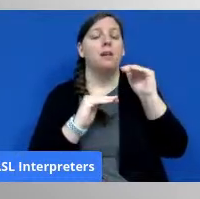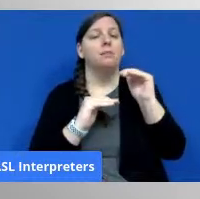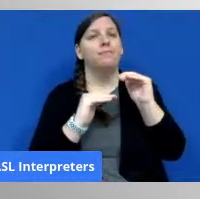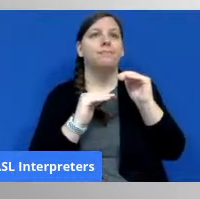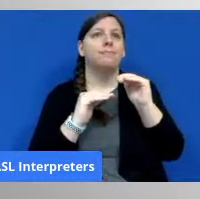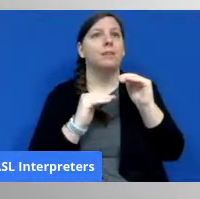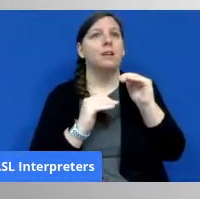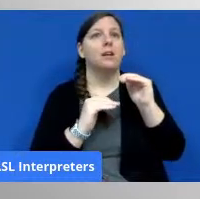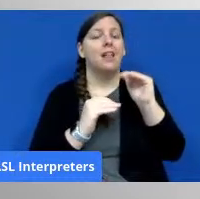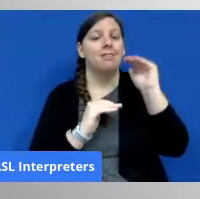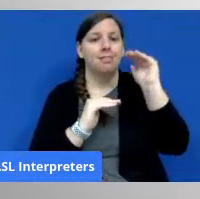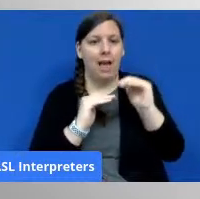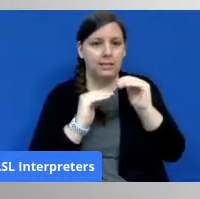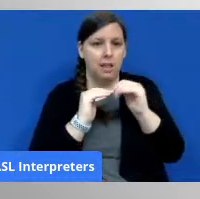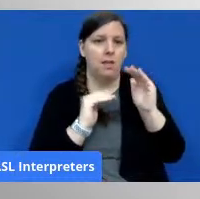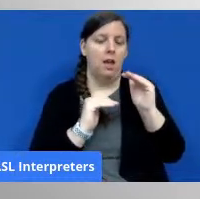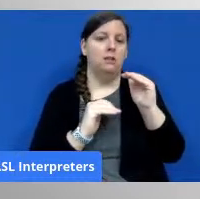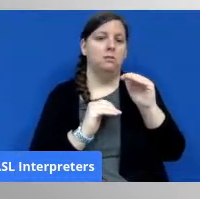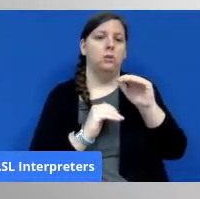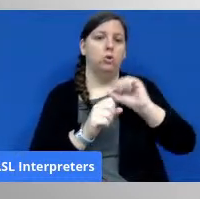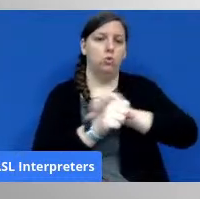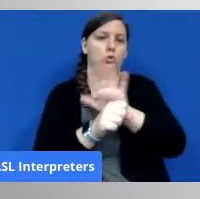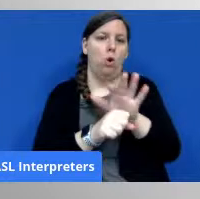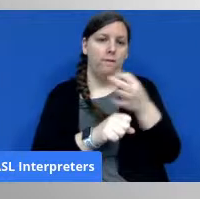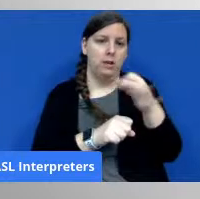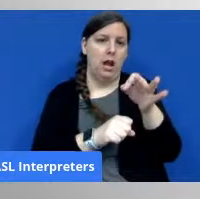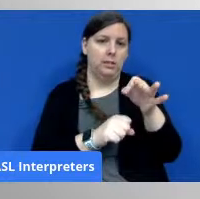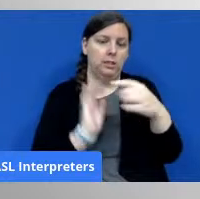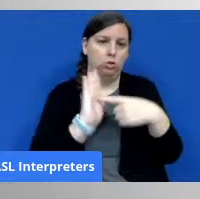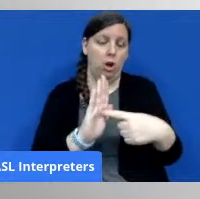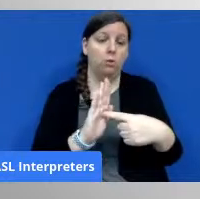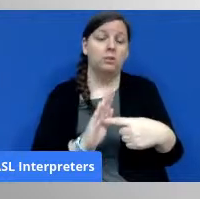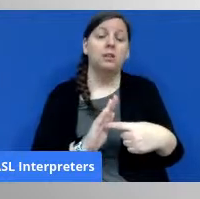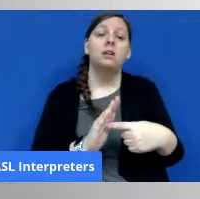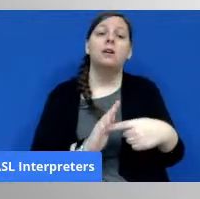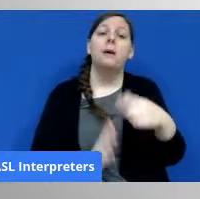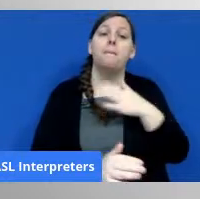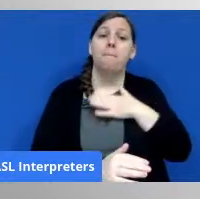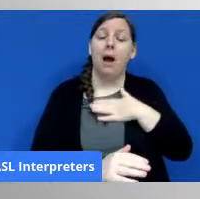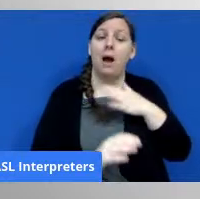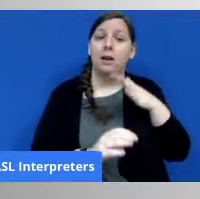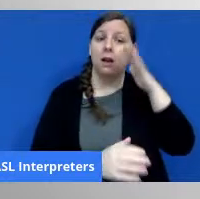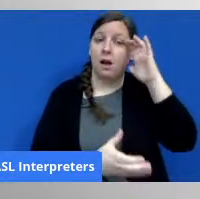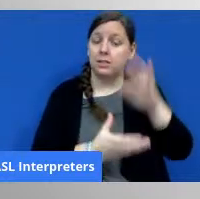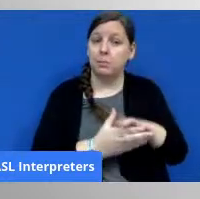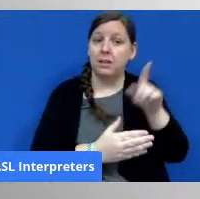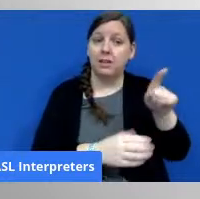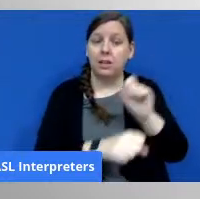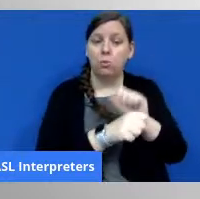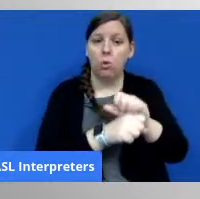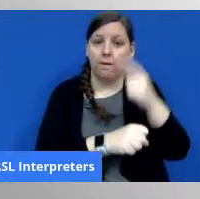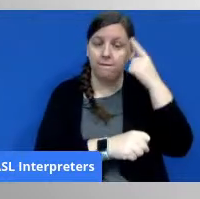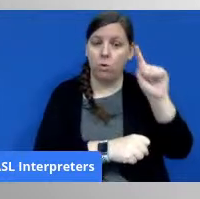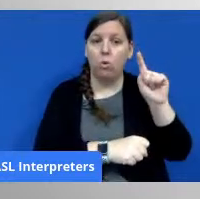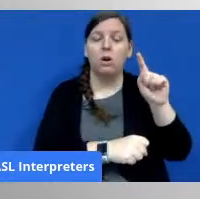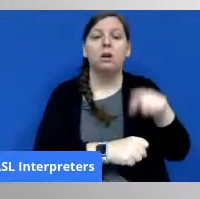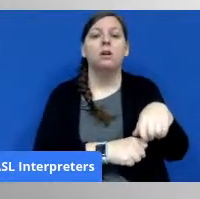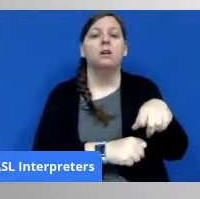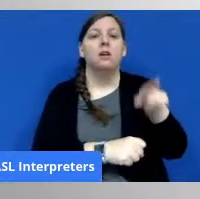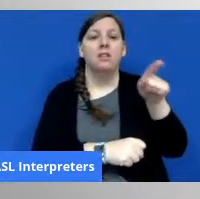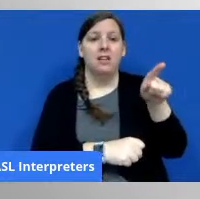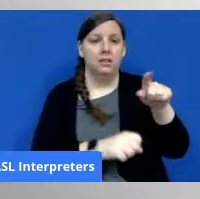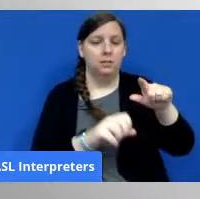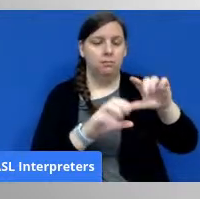COVID-19. One last thing I'll say is, my husband actually works for the Department of Early Care and Learning. He's a community coordinator for them. So I have a front row seat